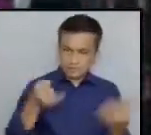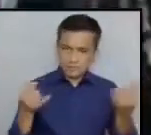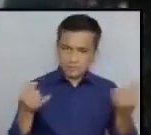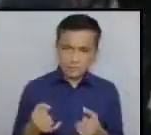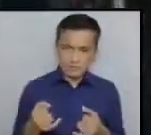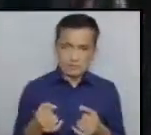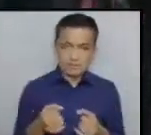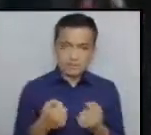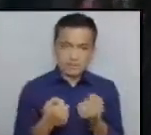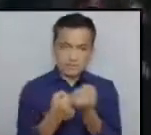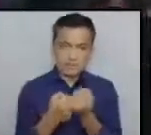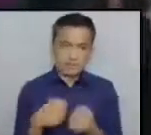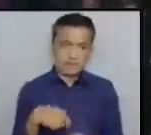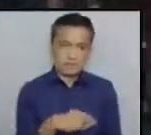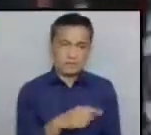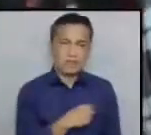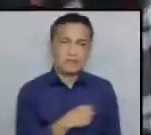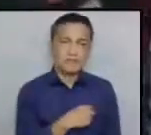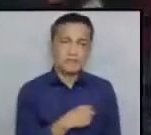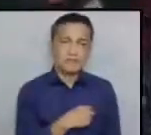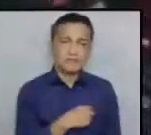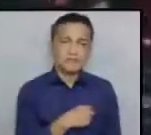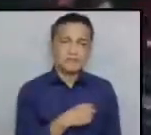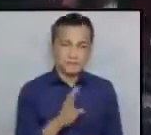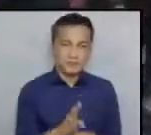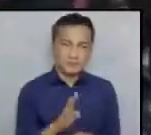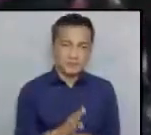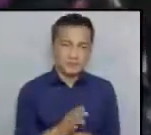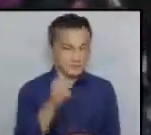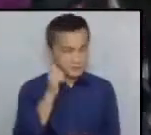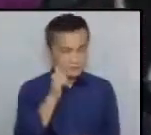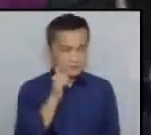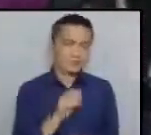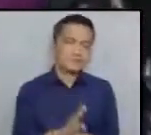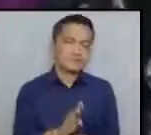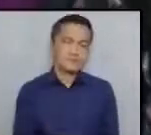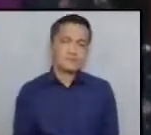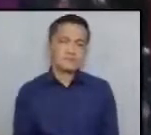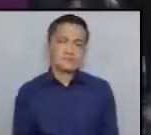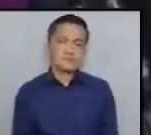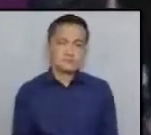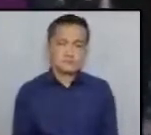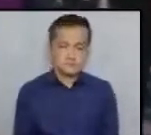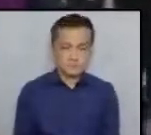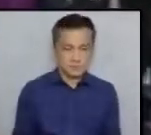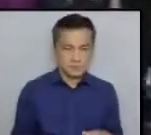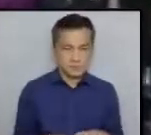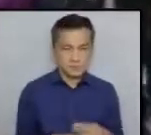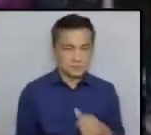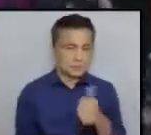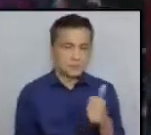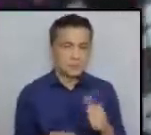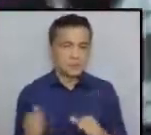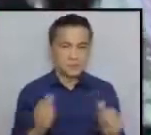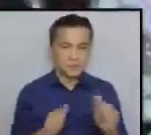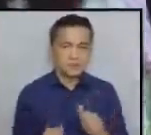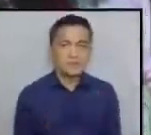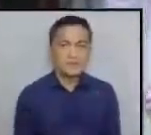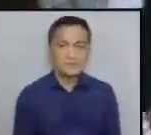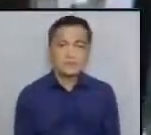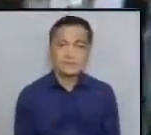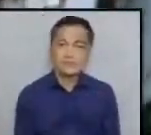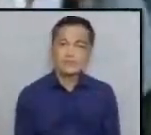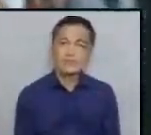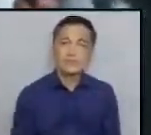ating mga businesses na dito. Pero Miss Beth, bukod dito, may iba activities pa tayo eh. Opo, meron pa po tayong hybrid